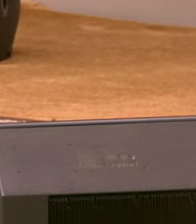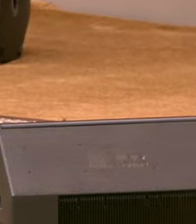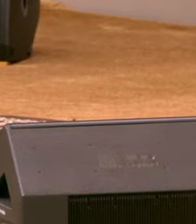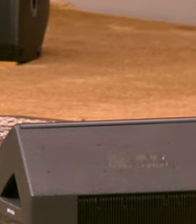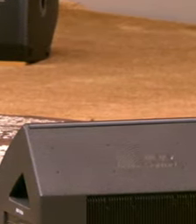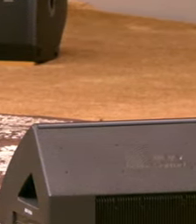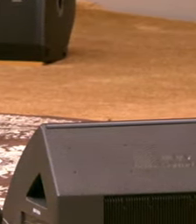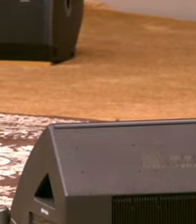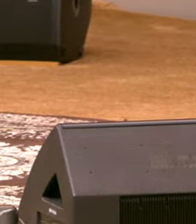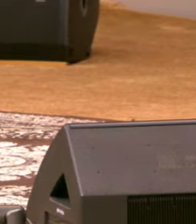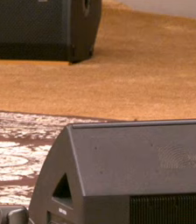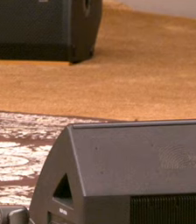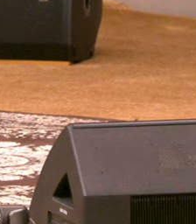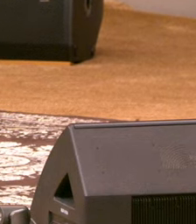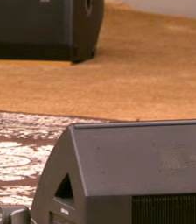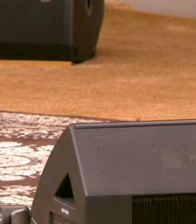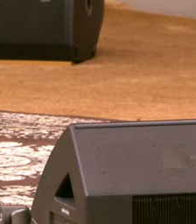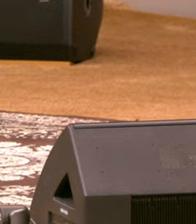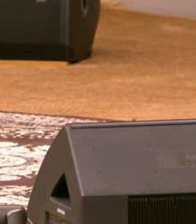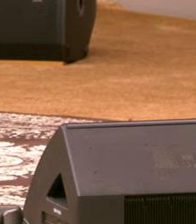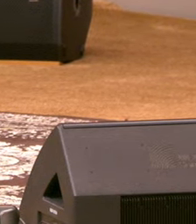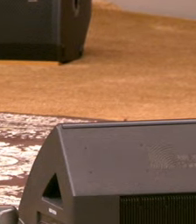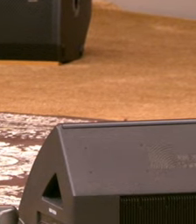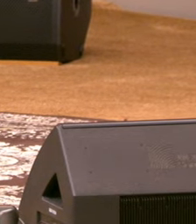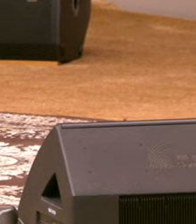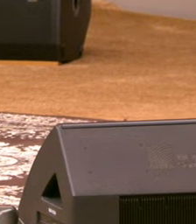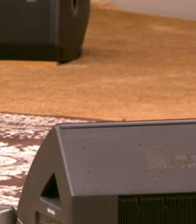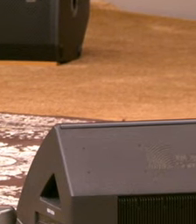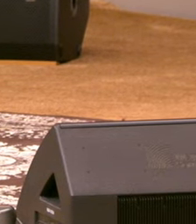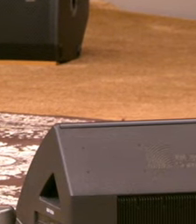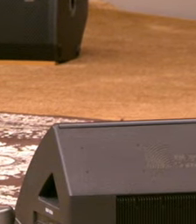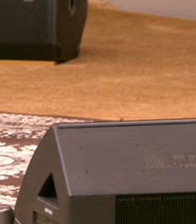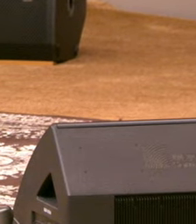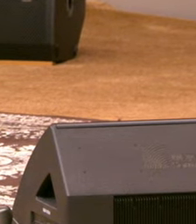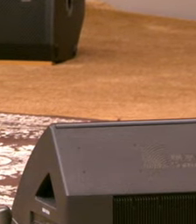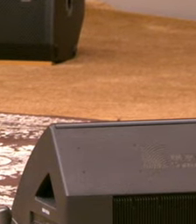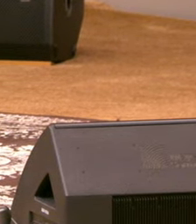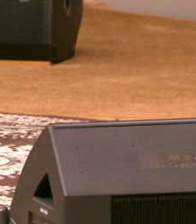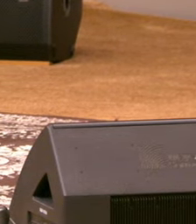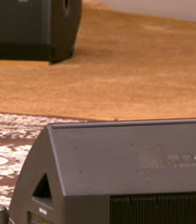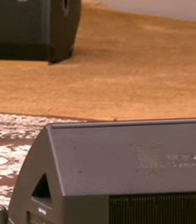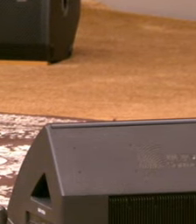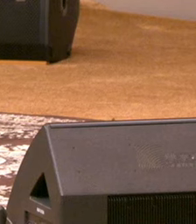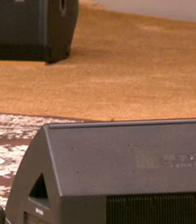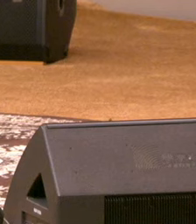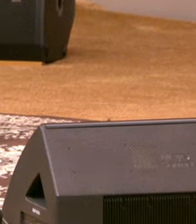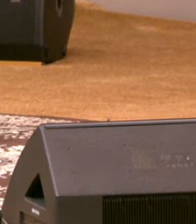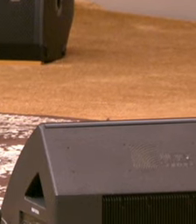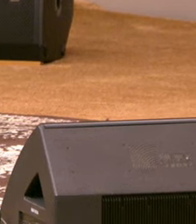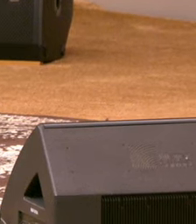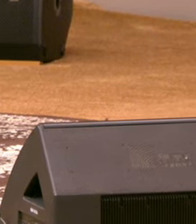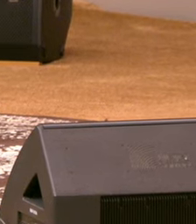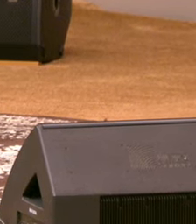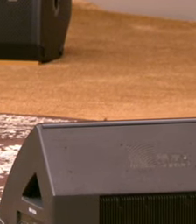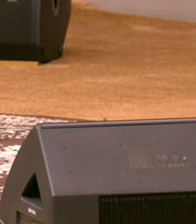preserving power. Thank you for keeping us alive and healthy so that we can keep on living